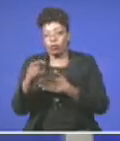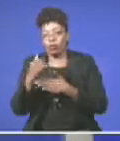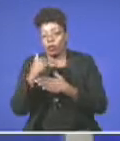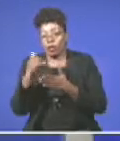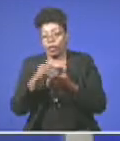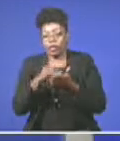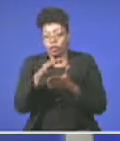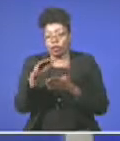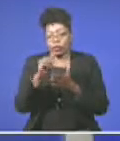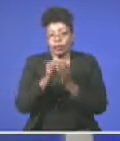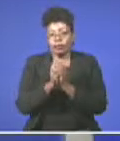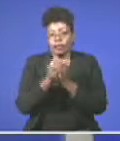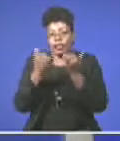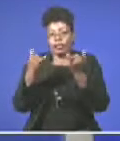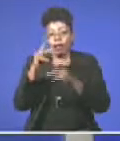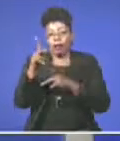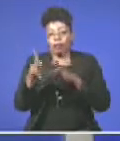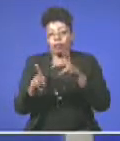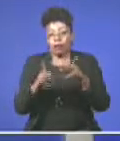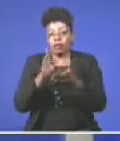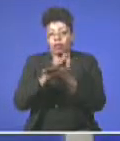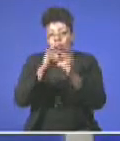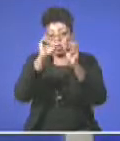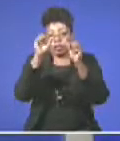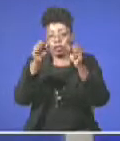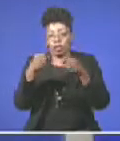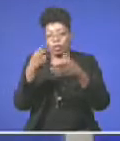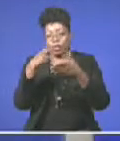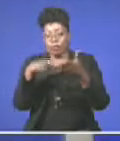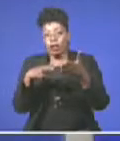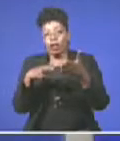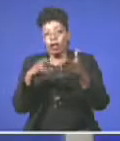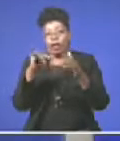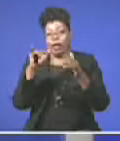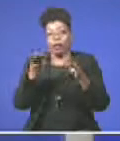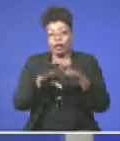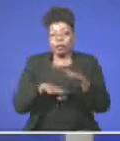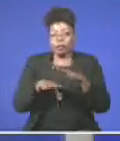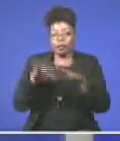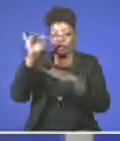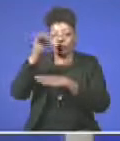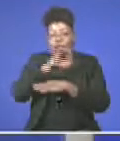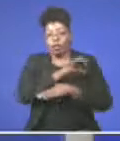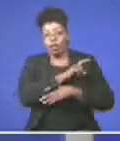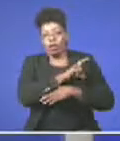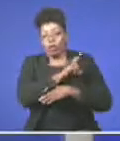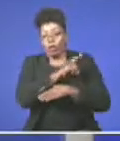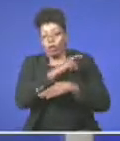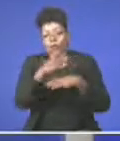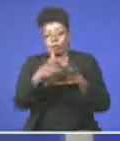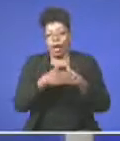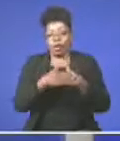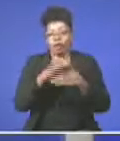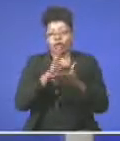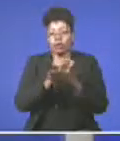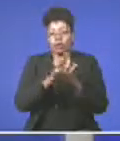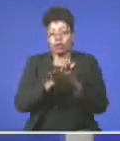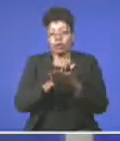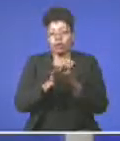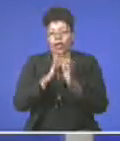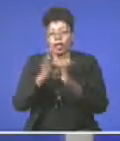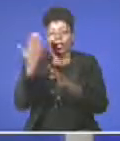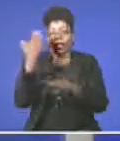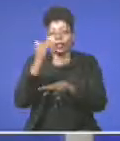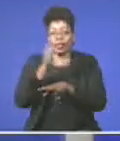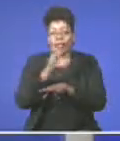The state of the public school system under review by Education Minister the Honorable Jeffrey Lloyd. His annual Back to School National Address aired last